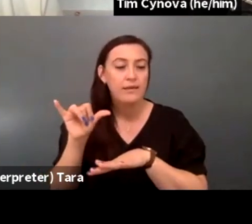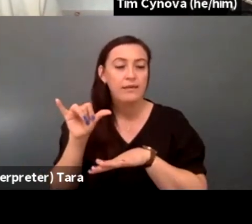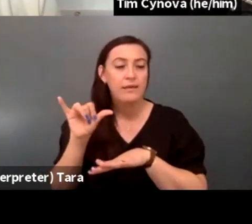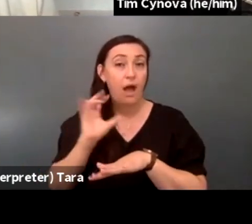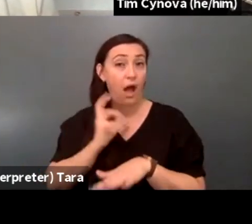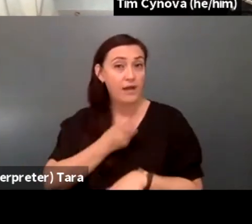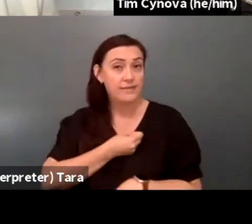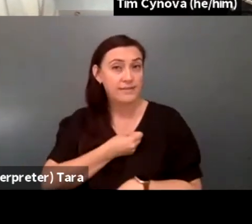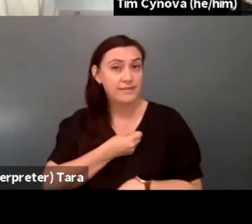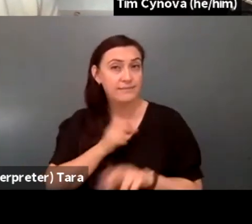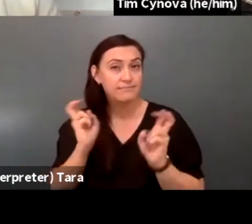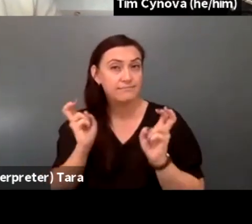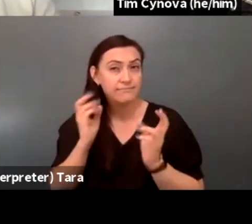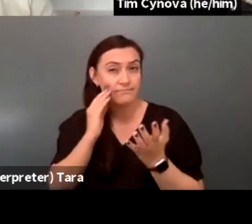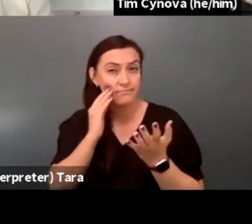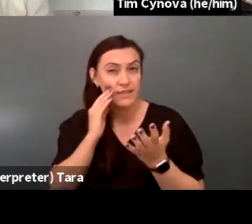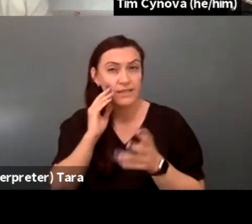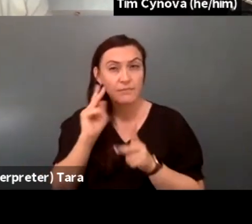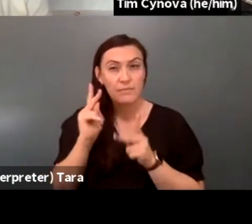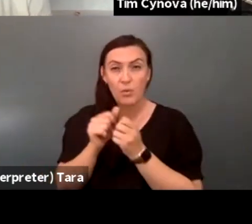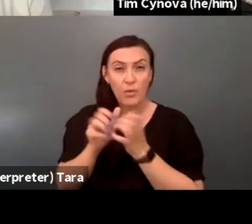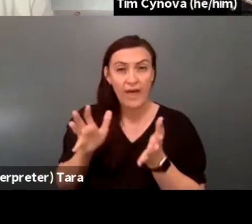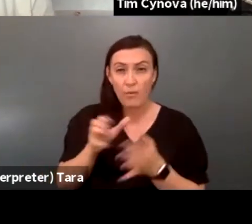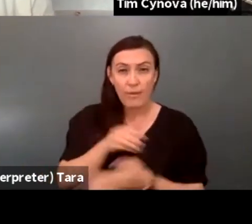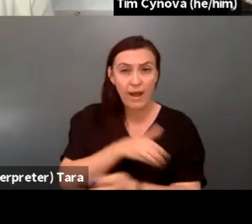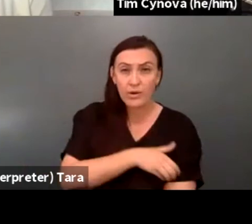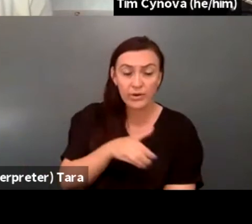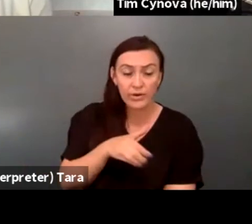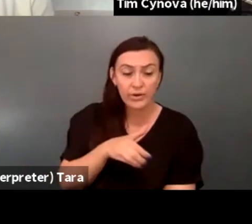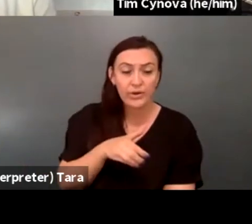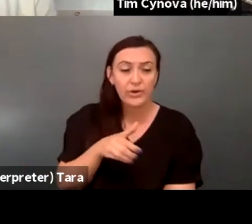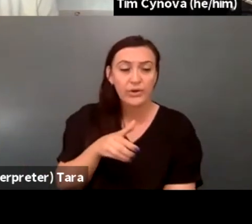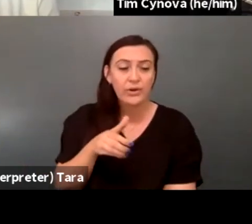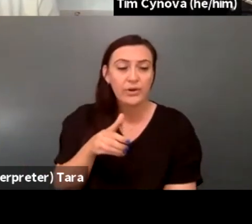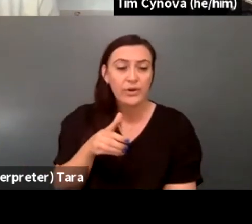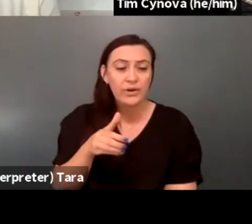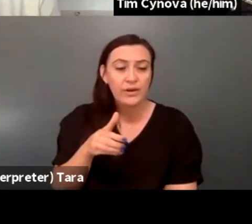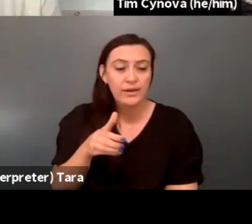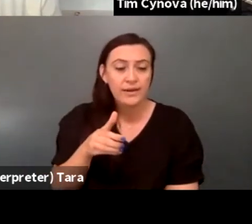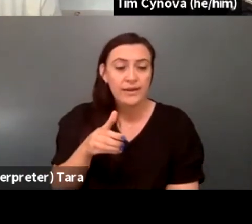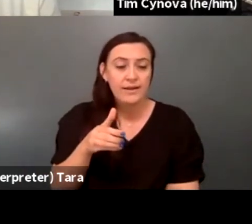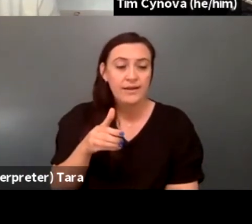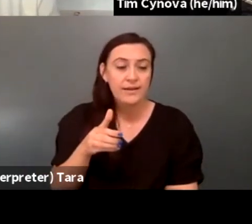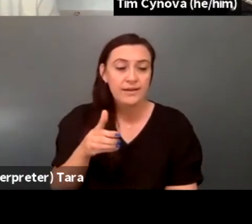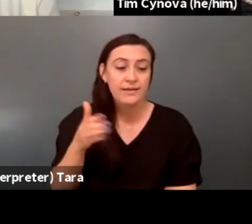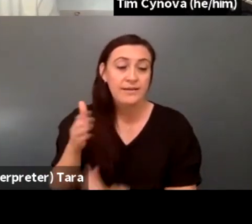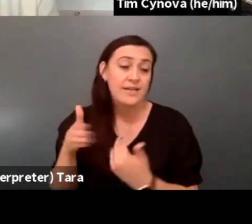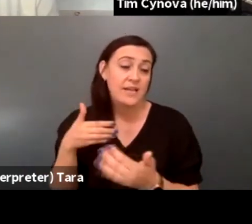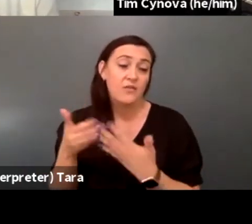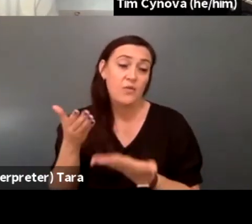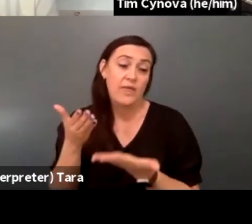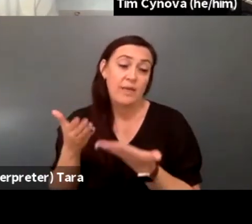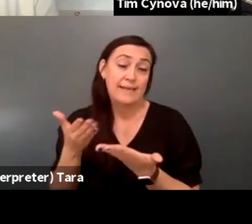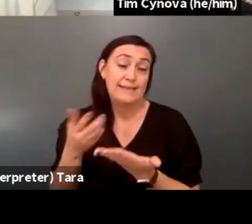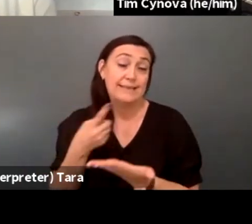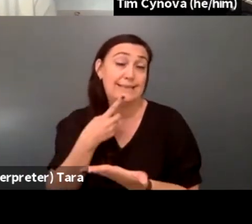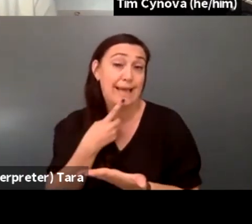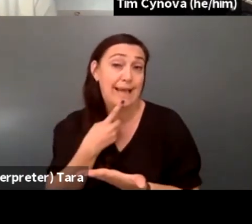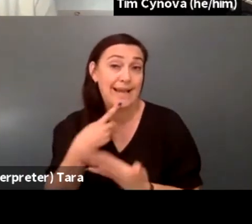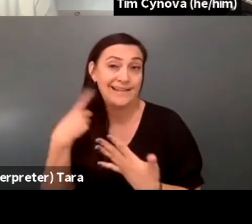us, those without power. Don't necessarily, despite what they might say,